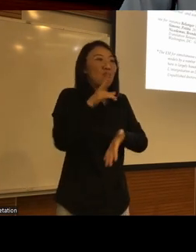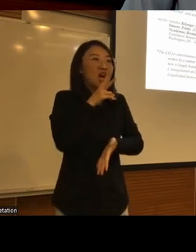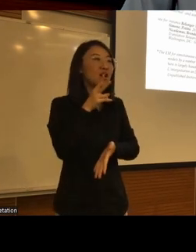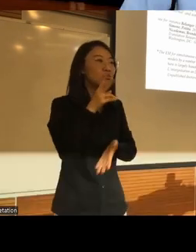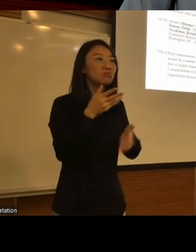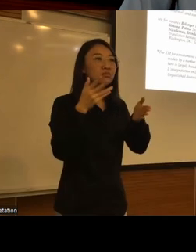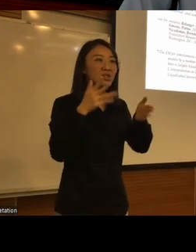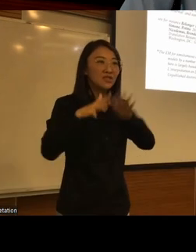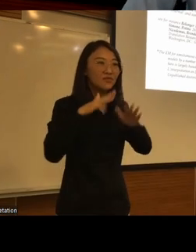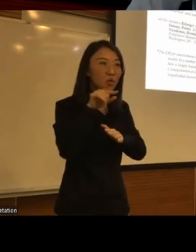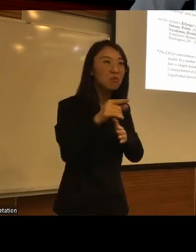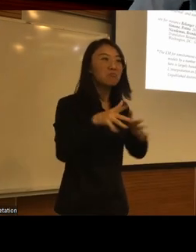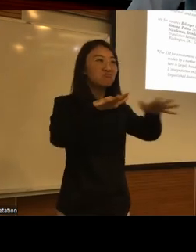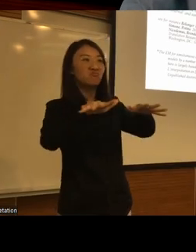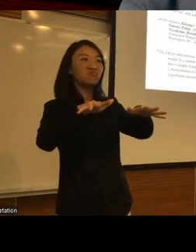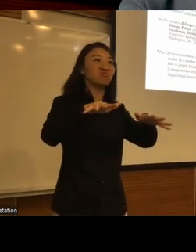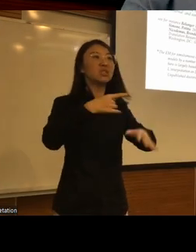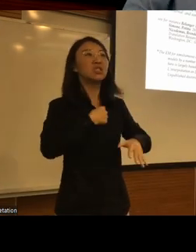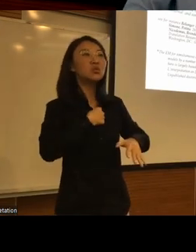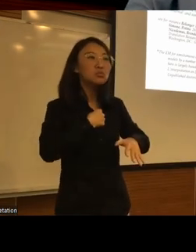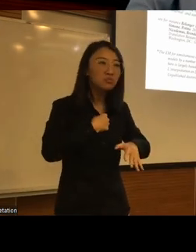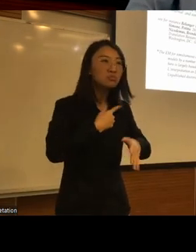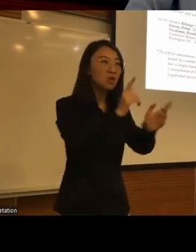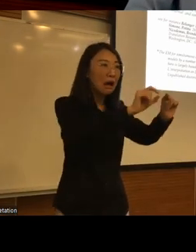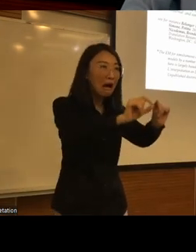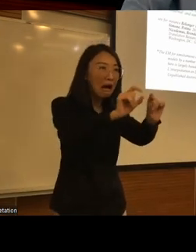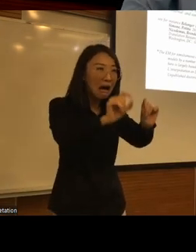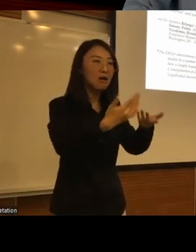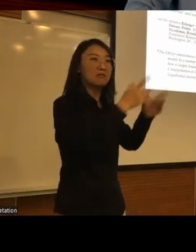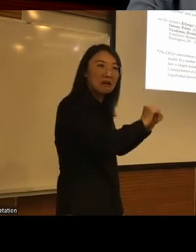sign language interpreters who manage to do all that.